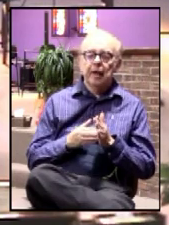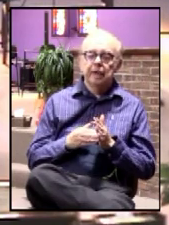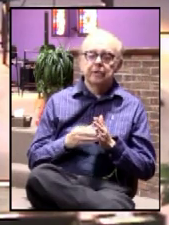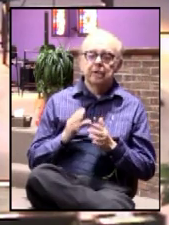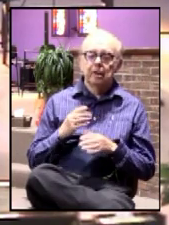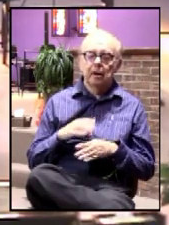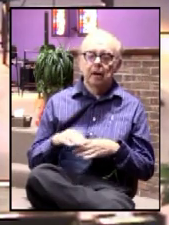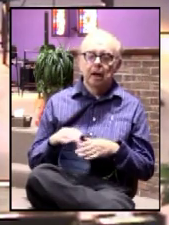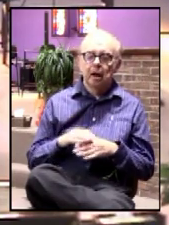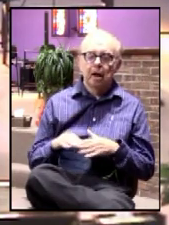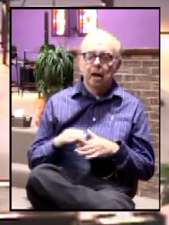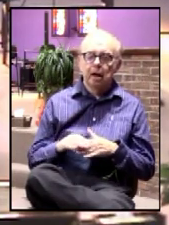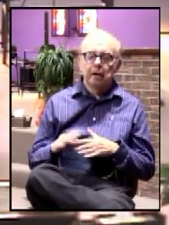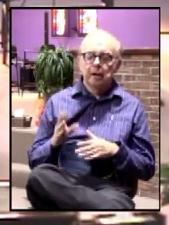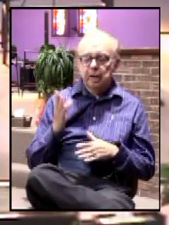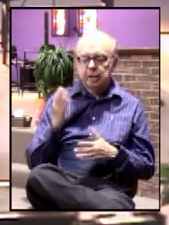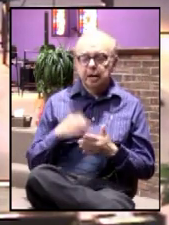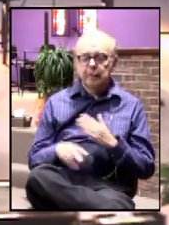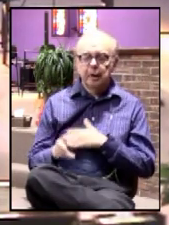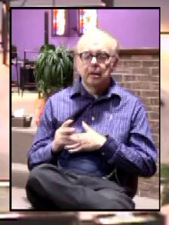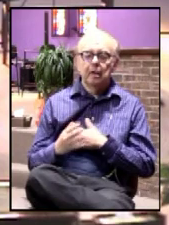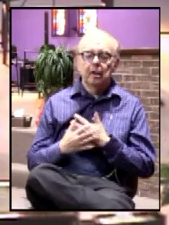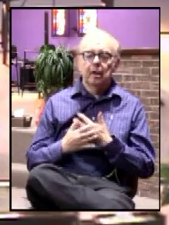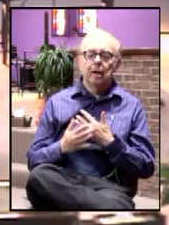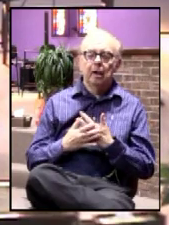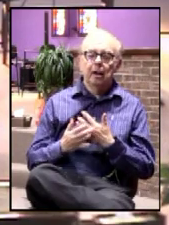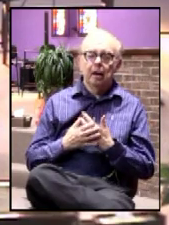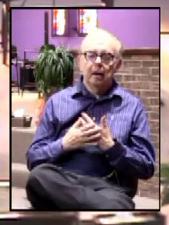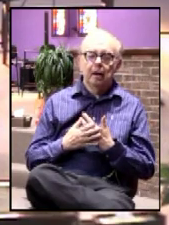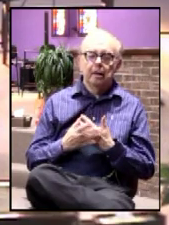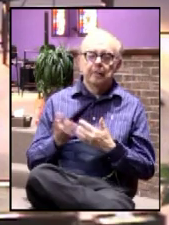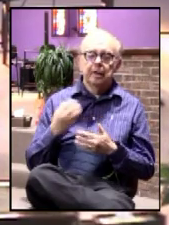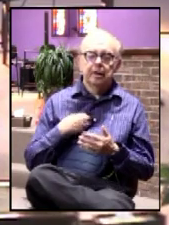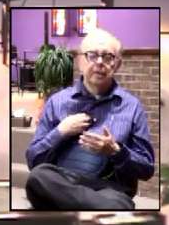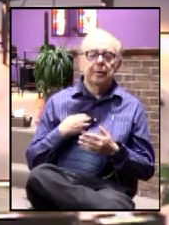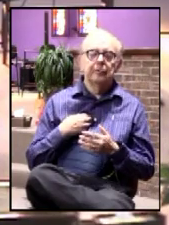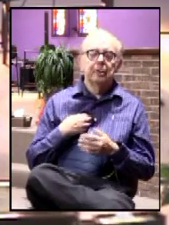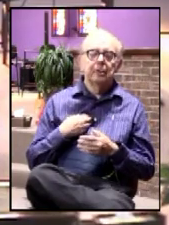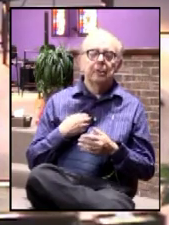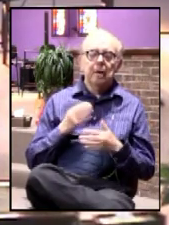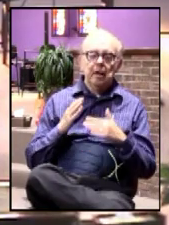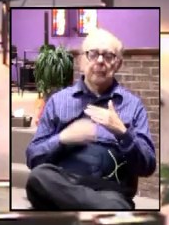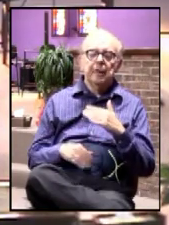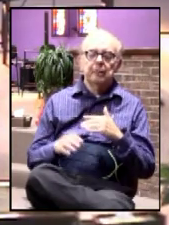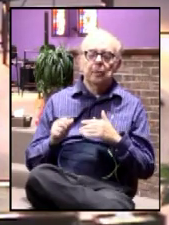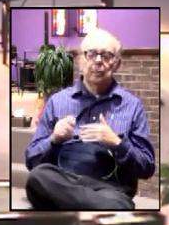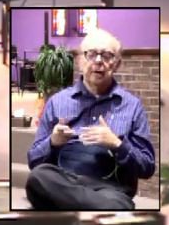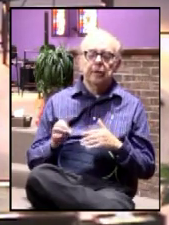why? And they said, because they kept me in here, and they should have been giving me minimum wage for my work that I was doing.